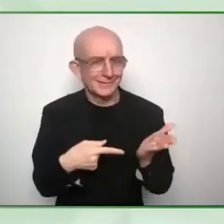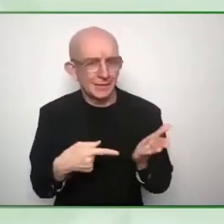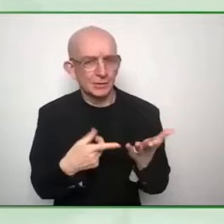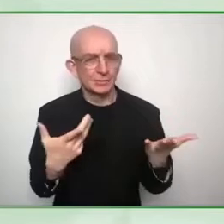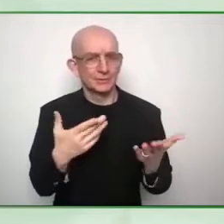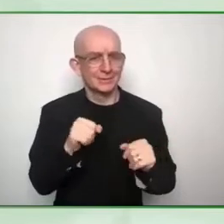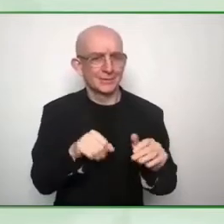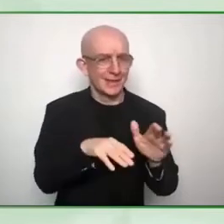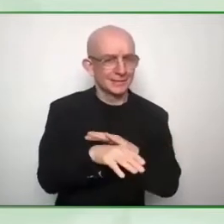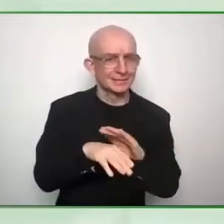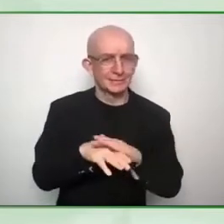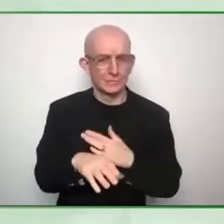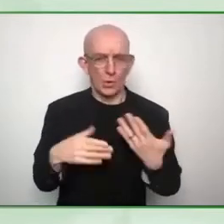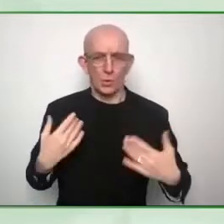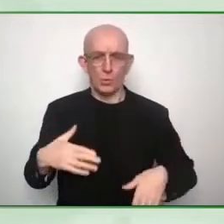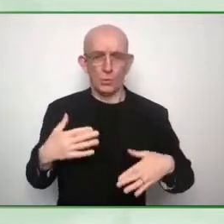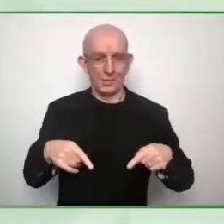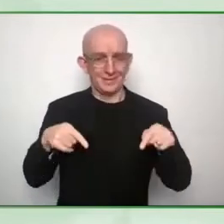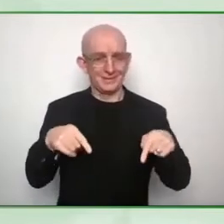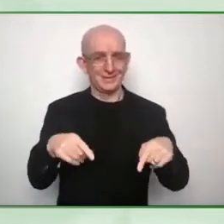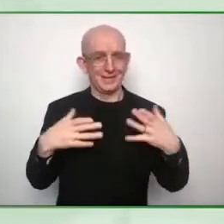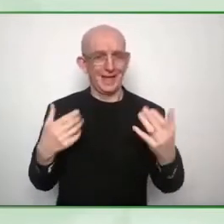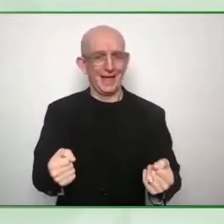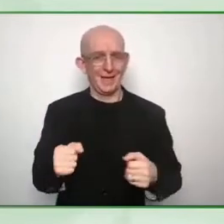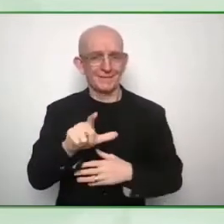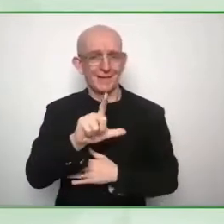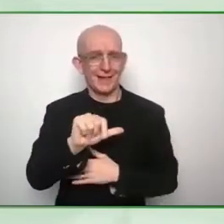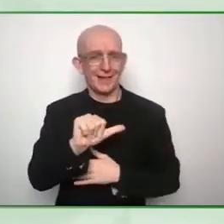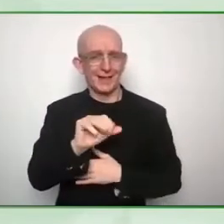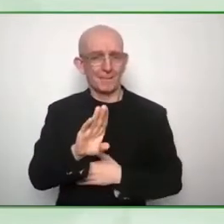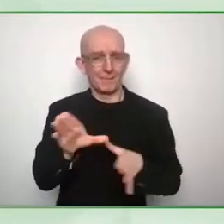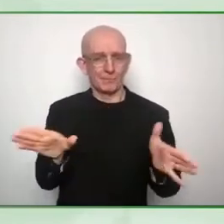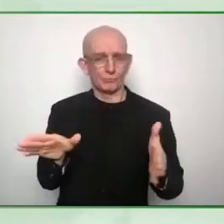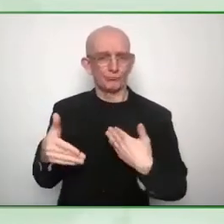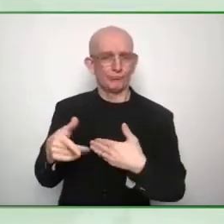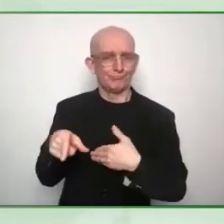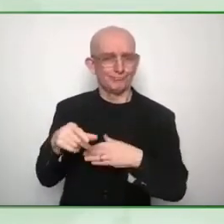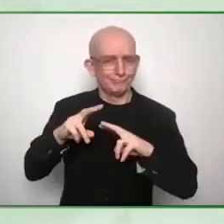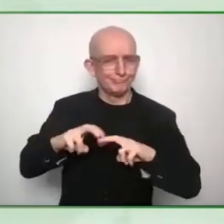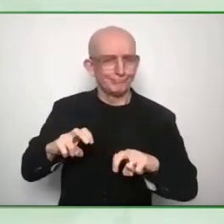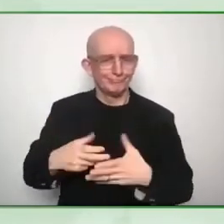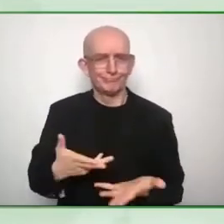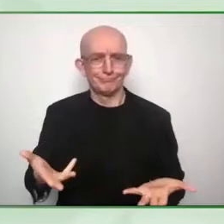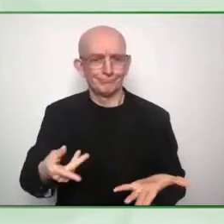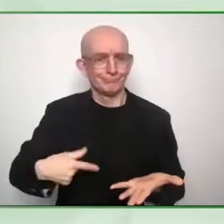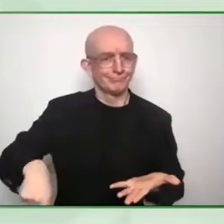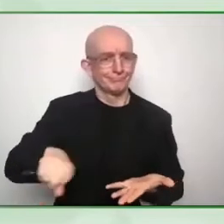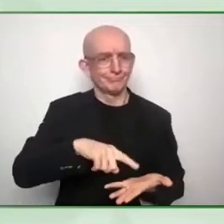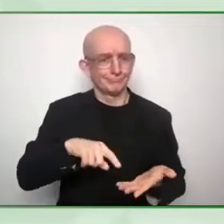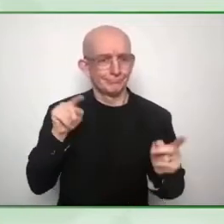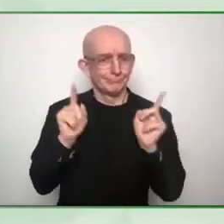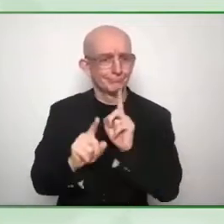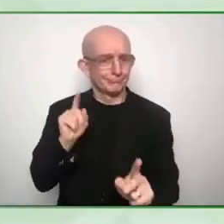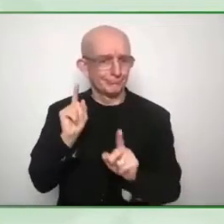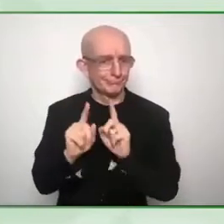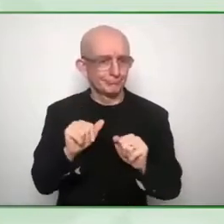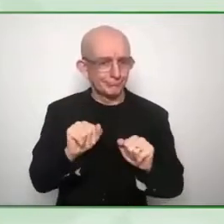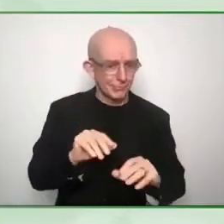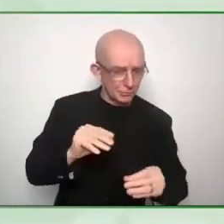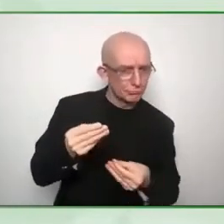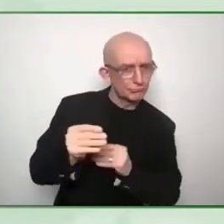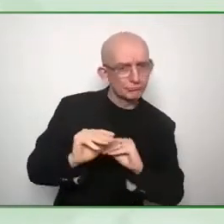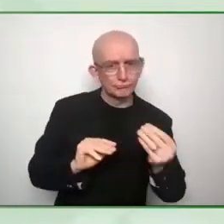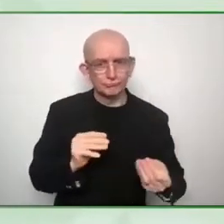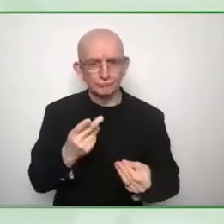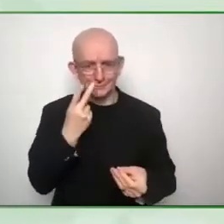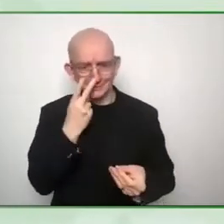to make that a virtual assistive technology lab so that it's open to the global community. Mm-hmm. And that's an area that we